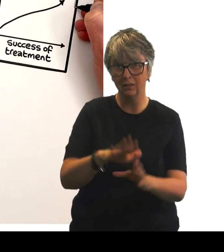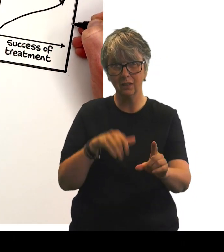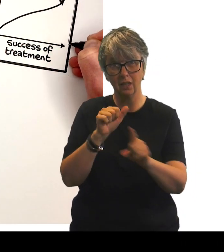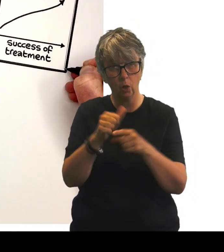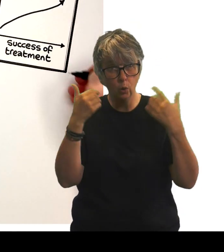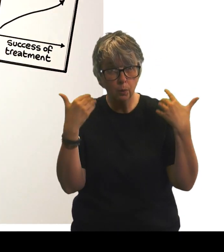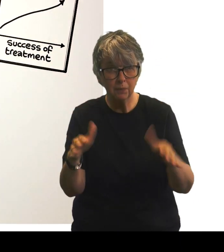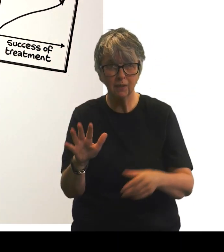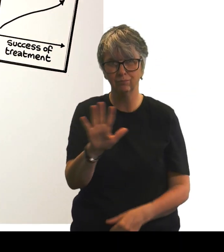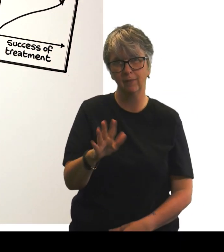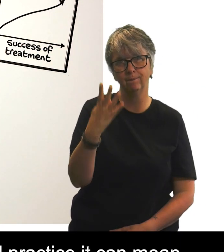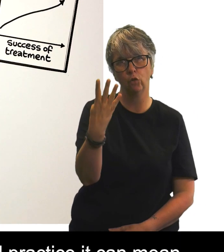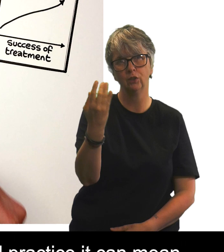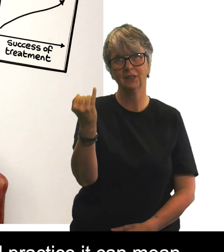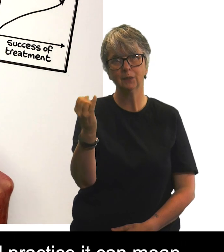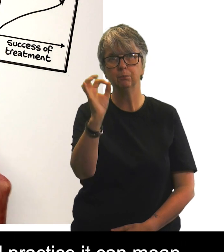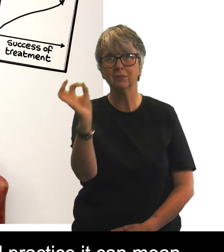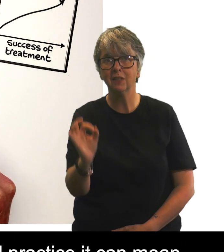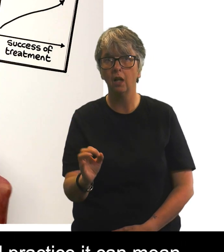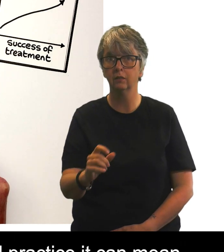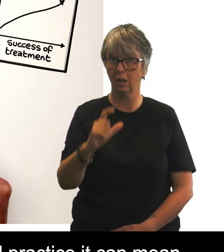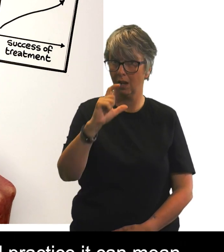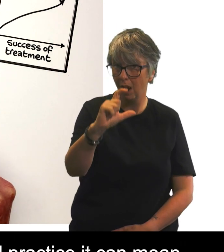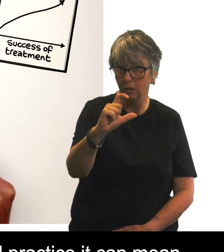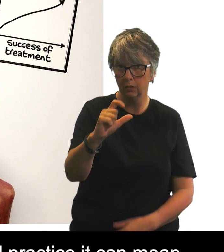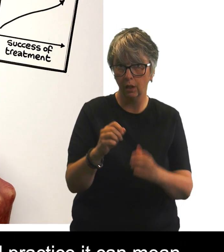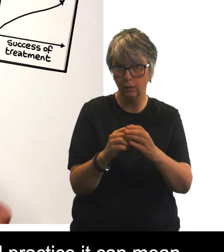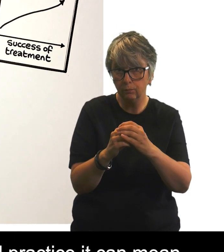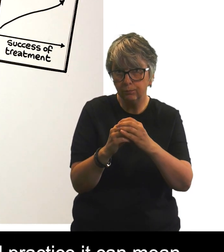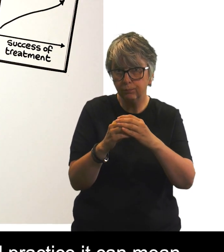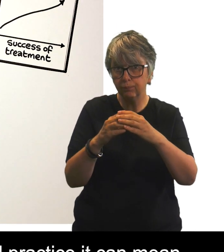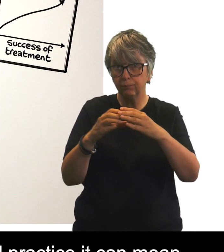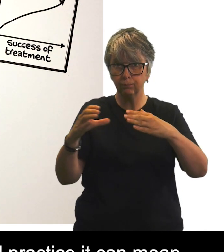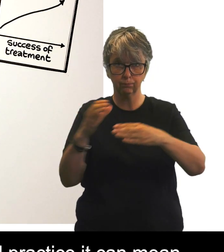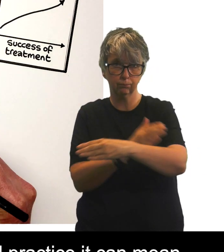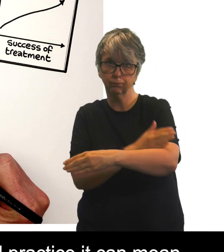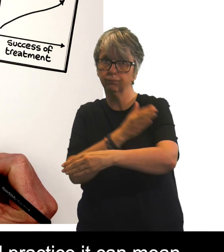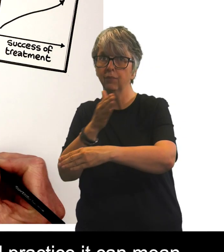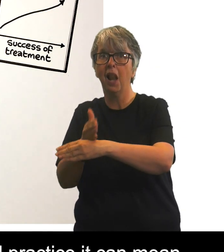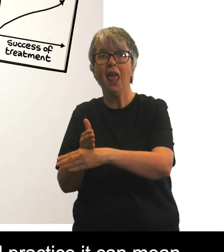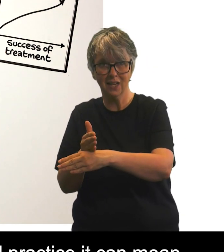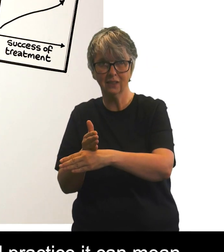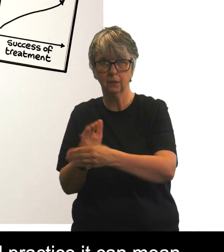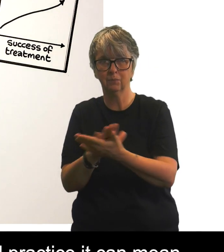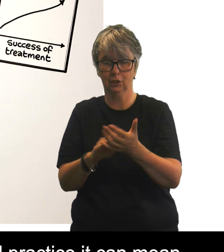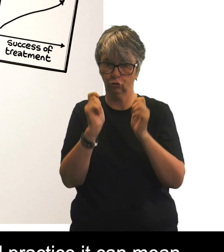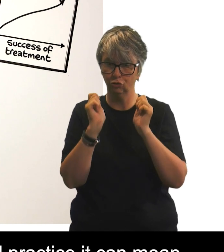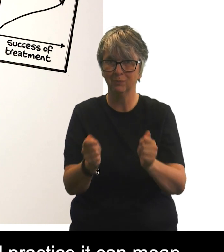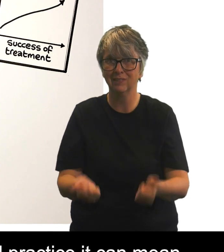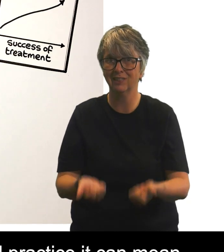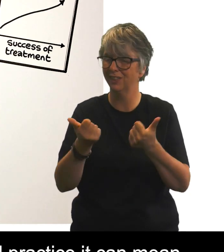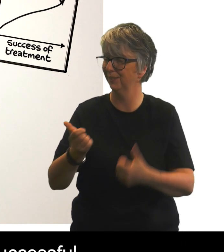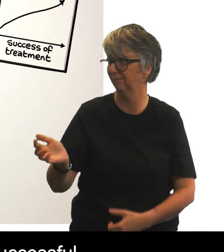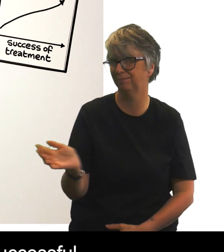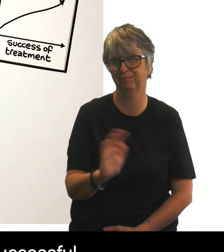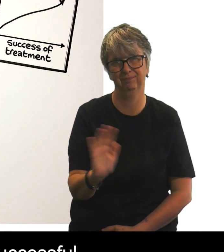effective. If cancer is diagnosed early in general practice, it can mean that patients have more treatment options,